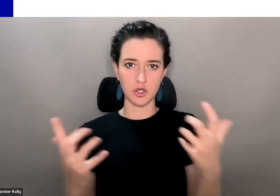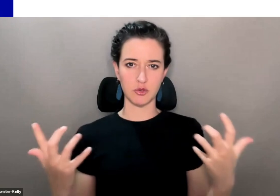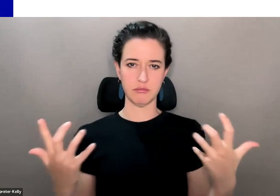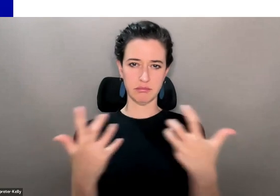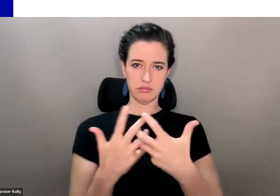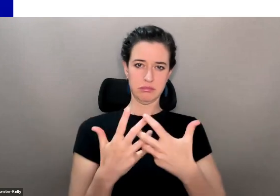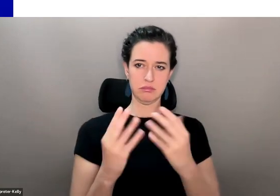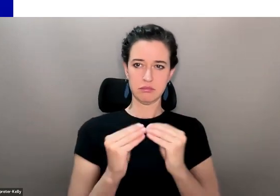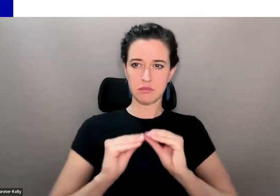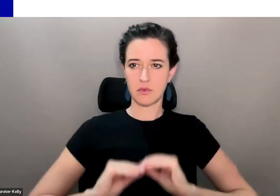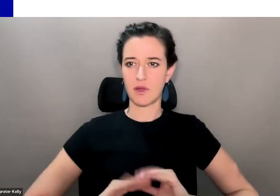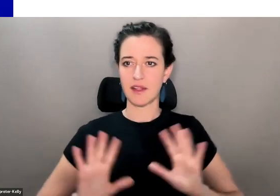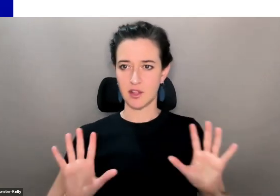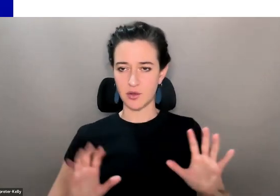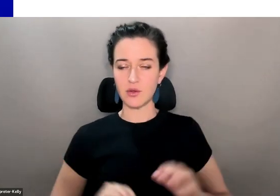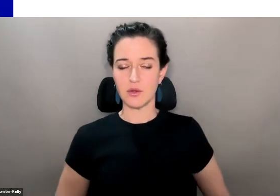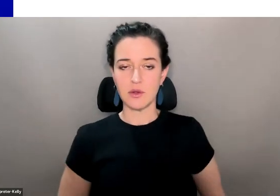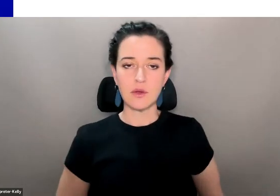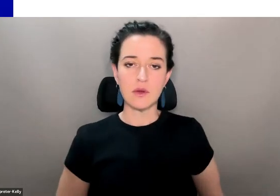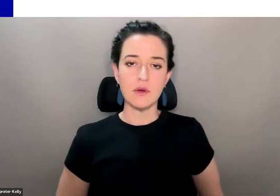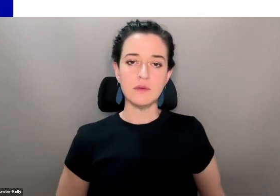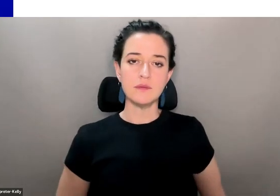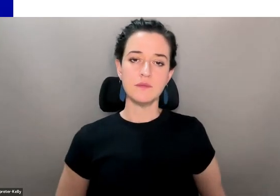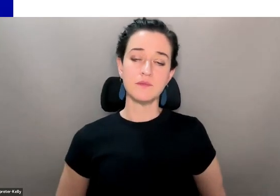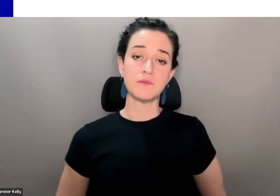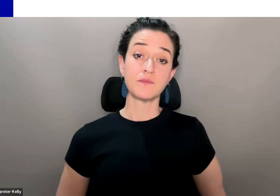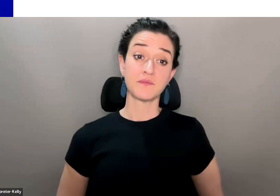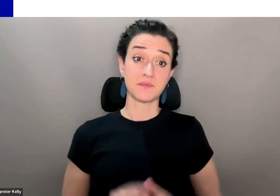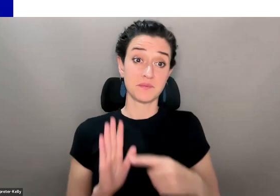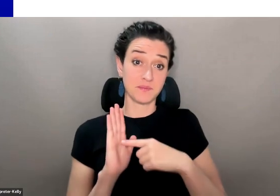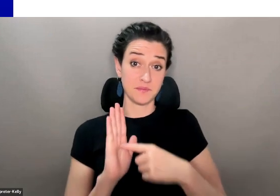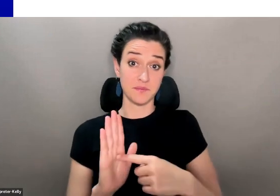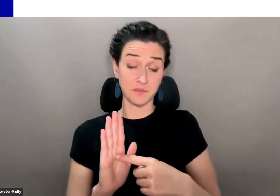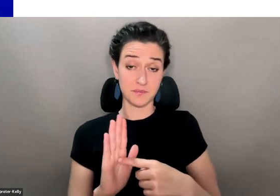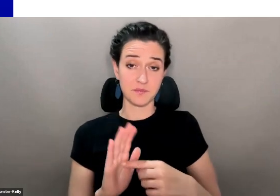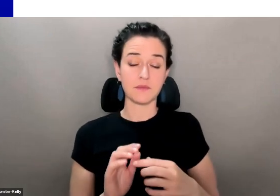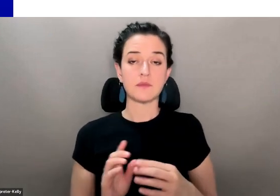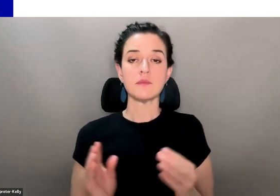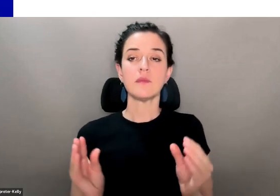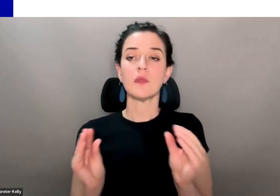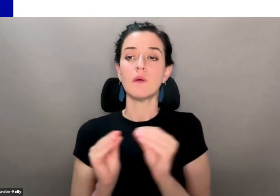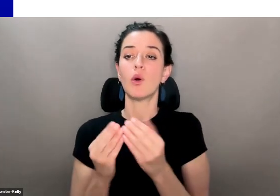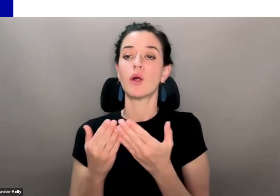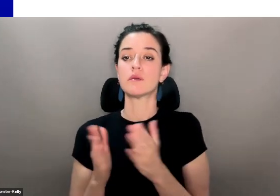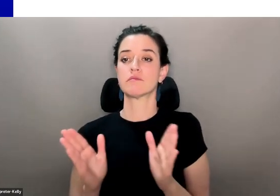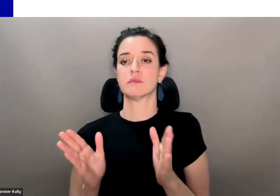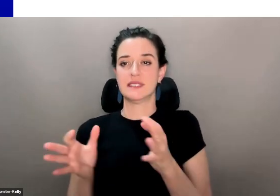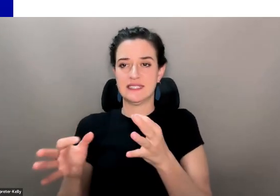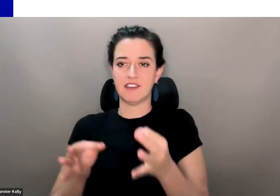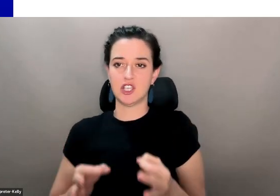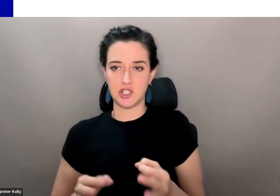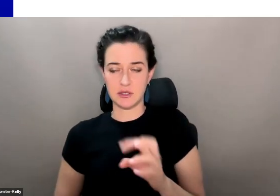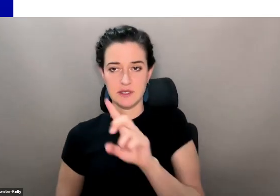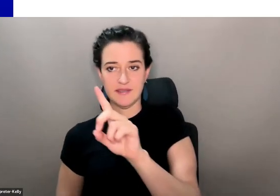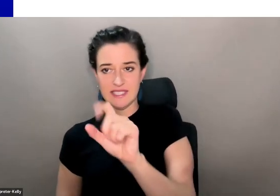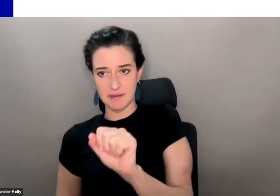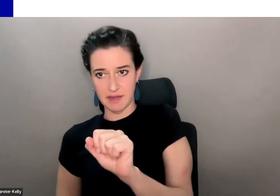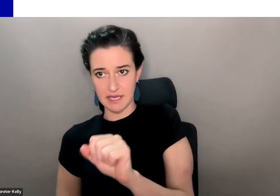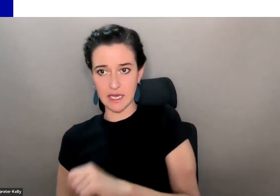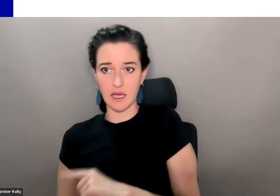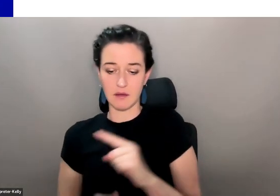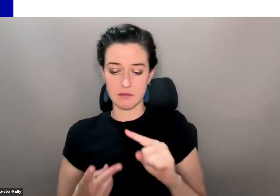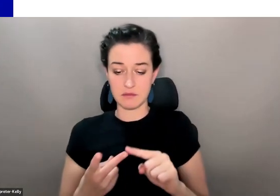changes that we made for consistency with the ADA rule, including a broadened definition of disability, clarifications regarding